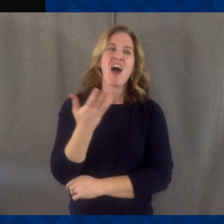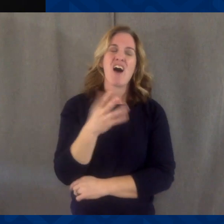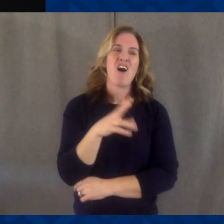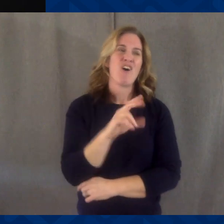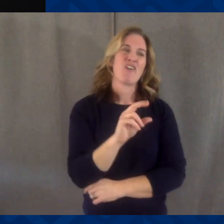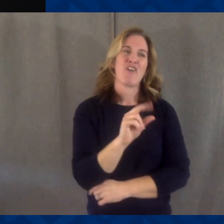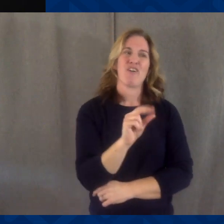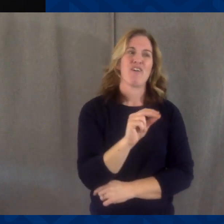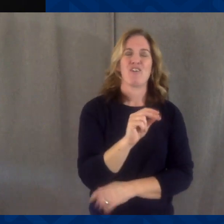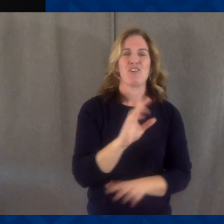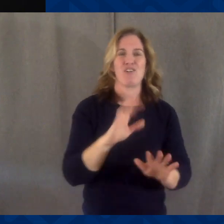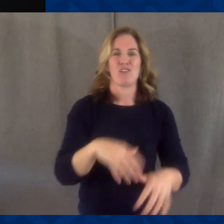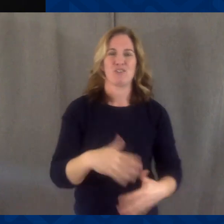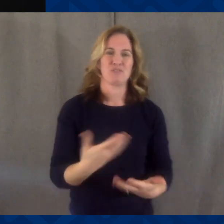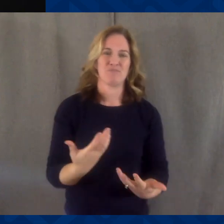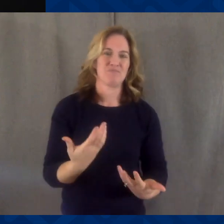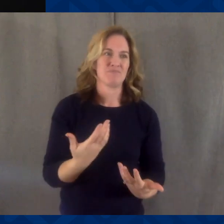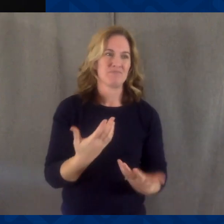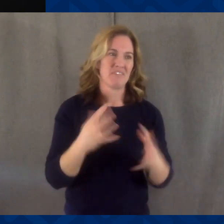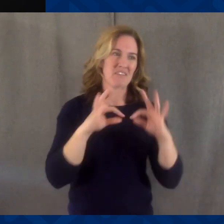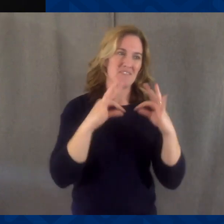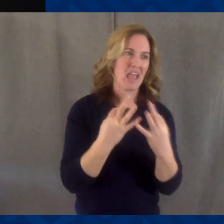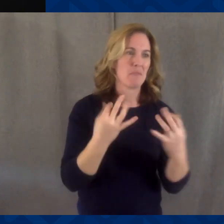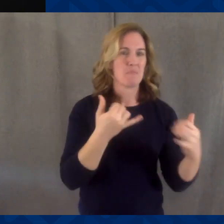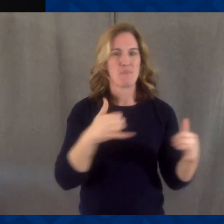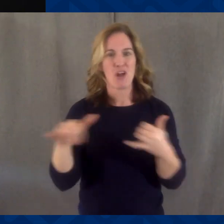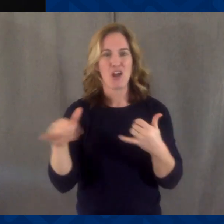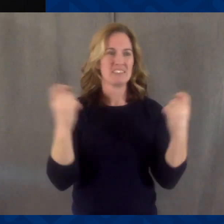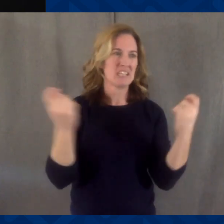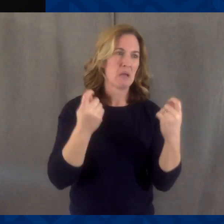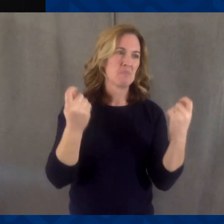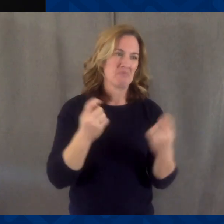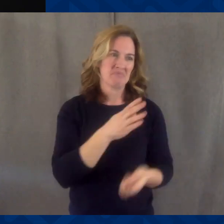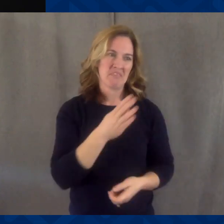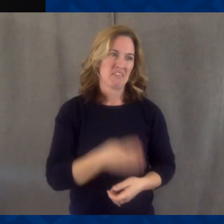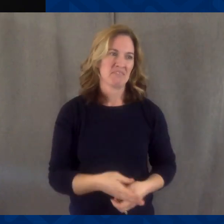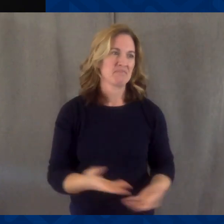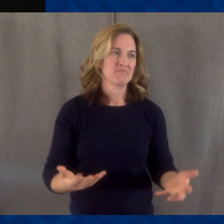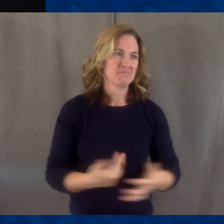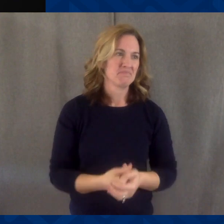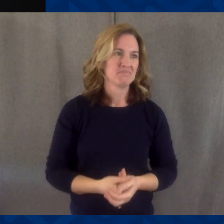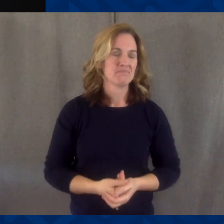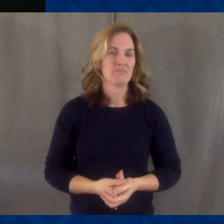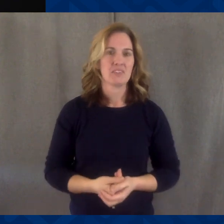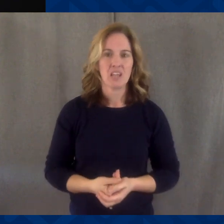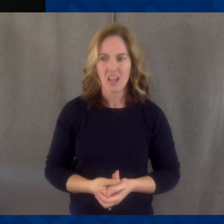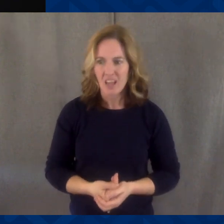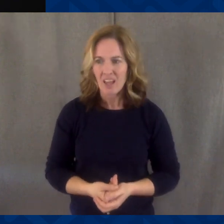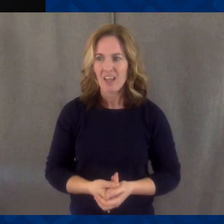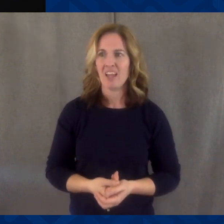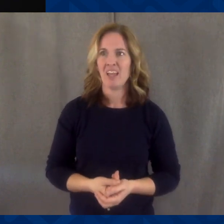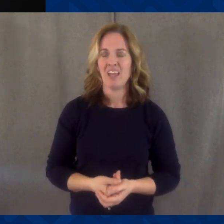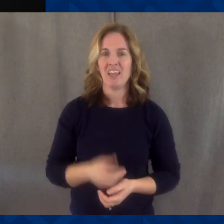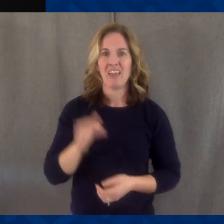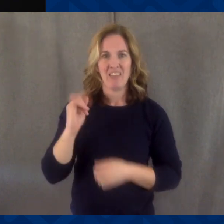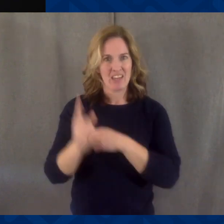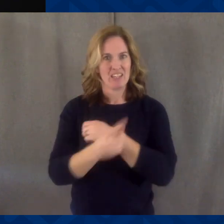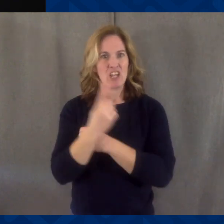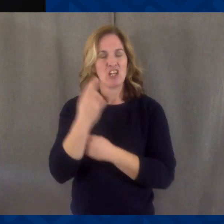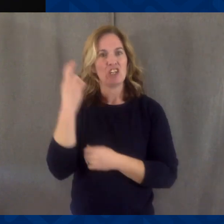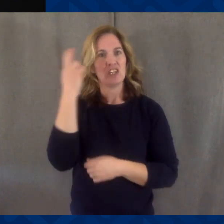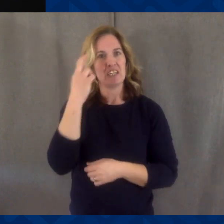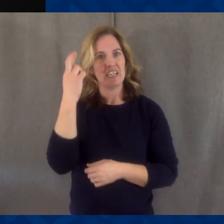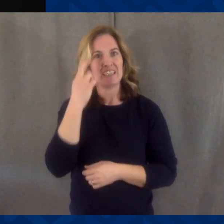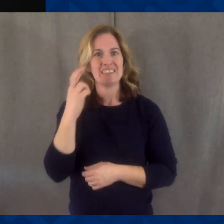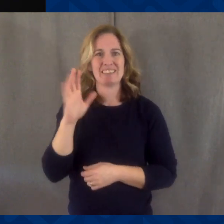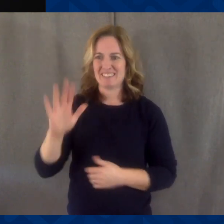coach, we don't do parties in my family. And I actually found out that day that for 18